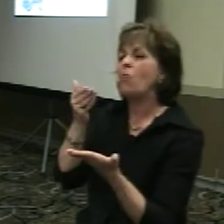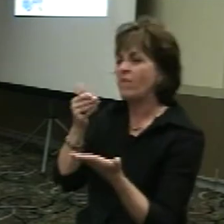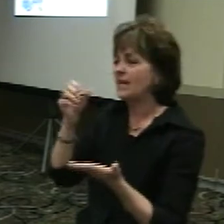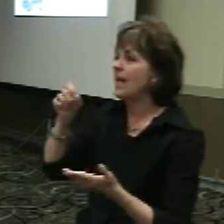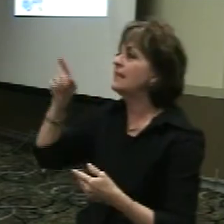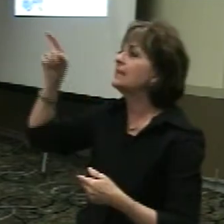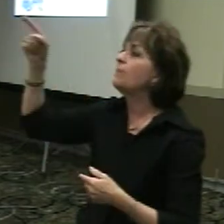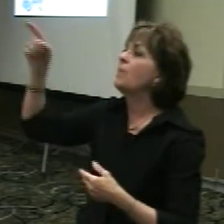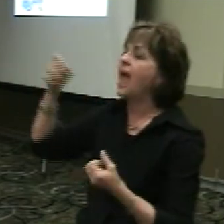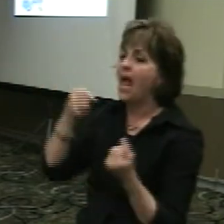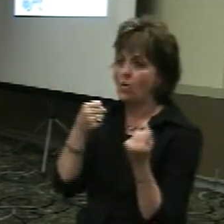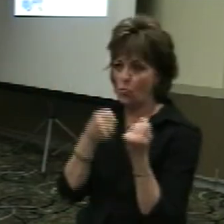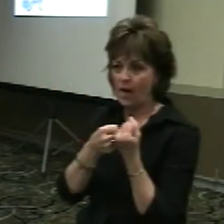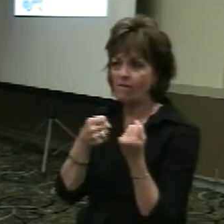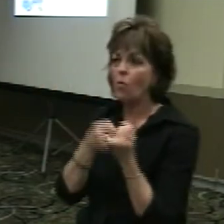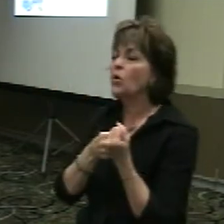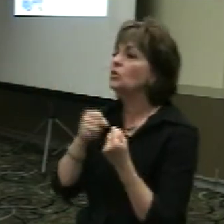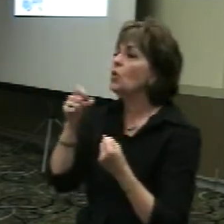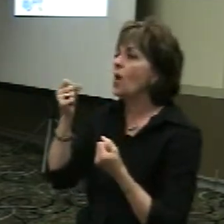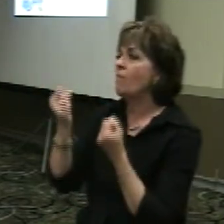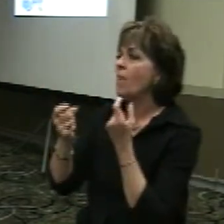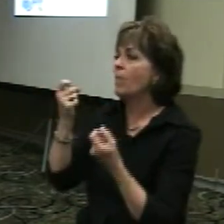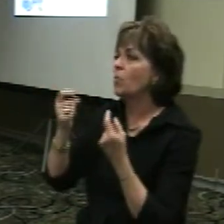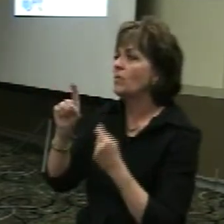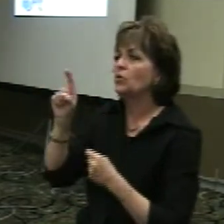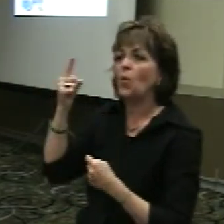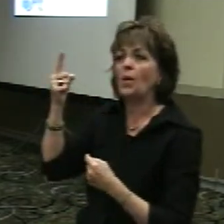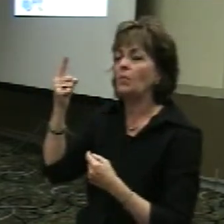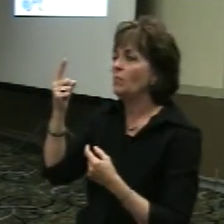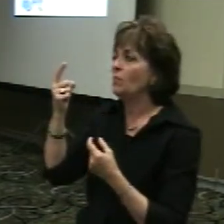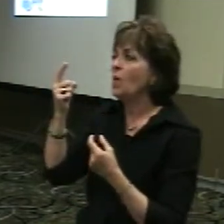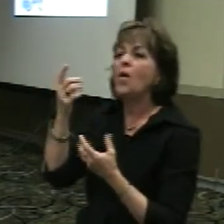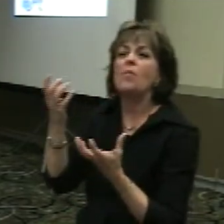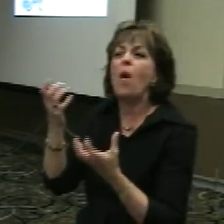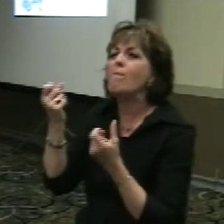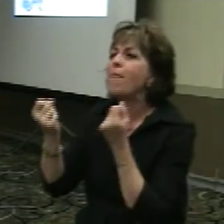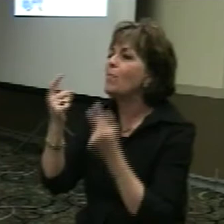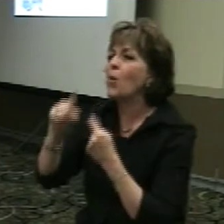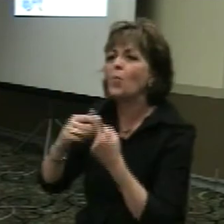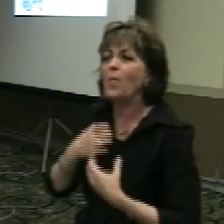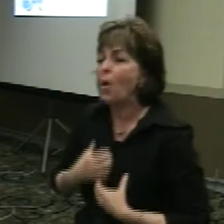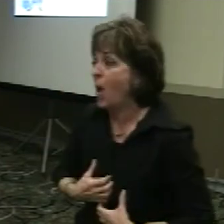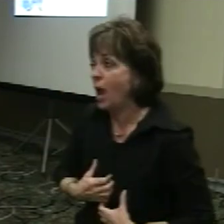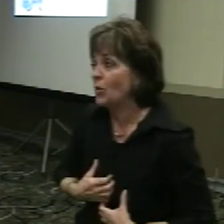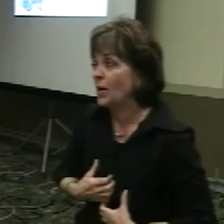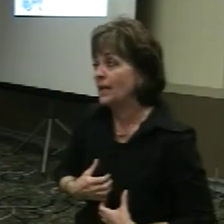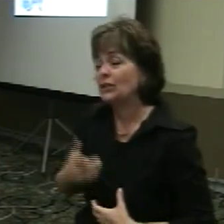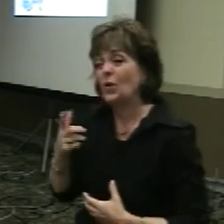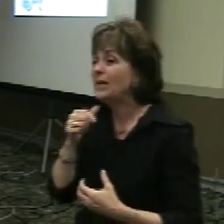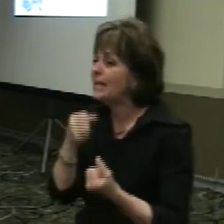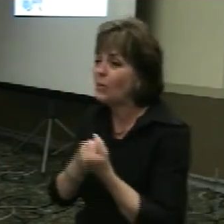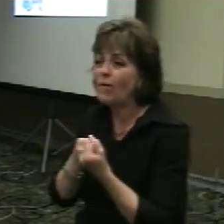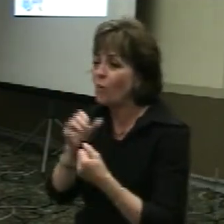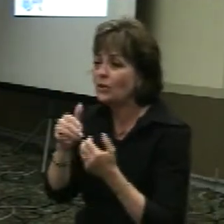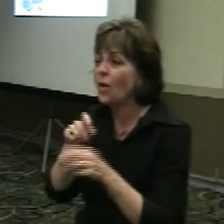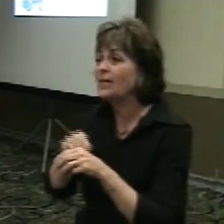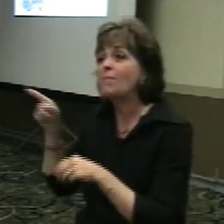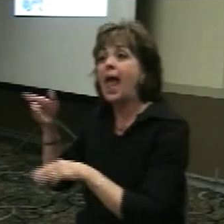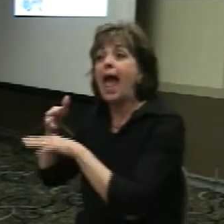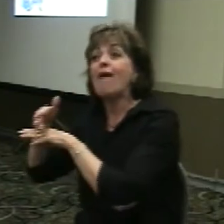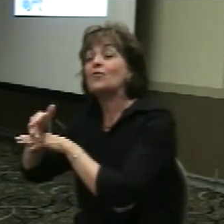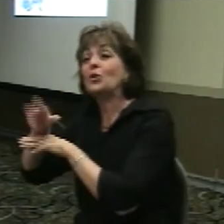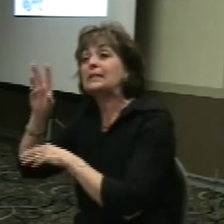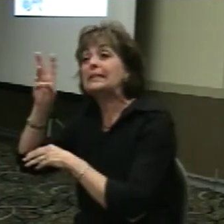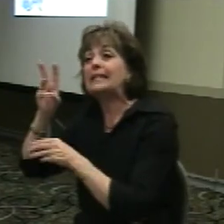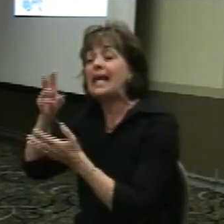also, even a reinforcer like popcorn, they're only wanting popcorn when they're hungry. Right. So it won't be reinforcing all the time. That's right. After I've had about